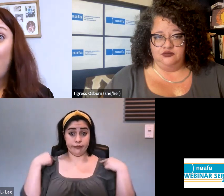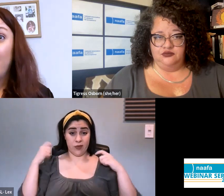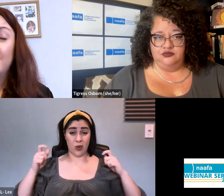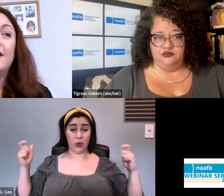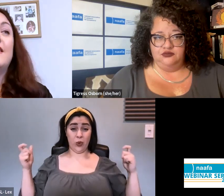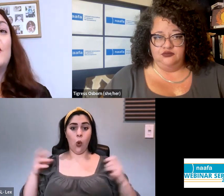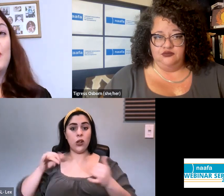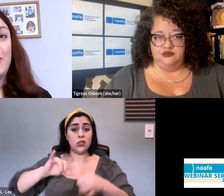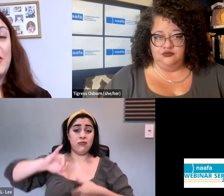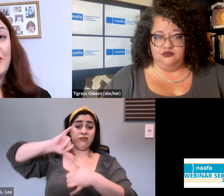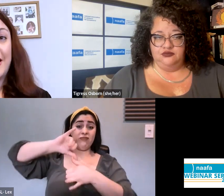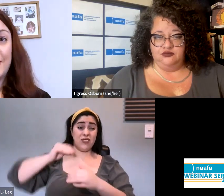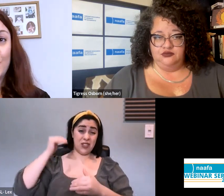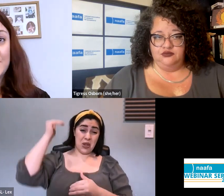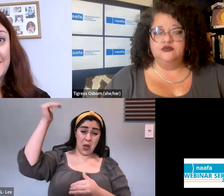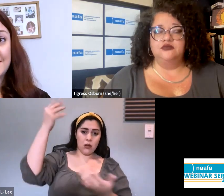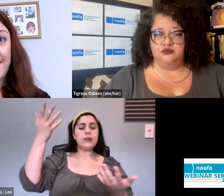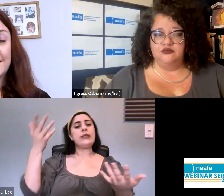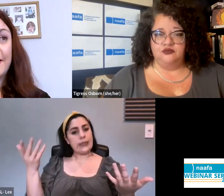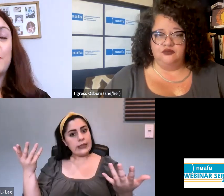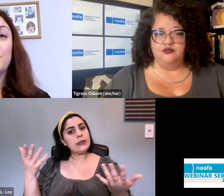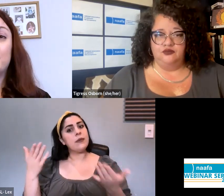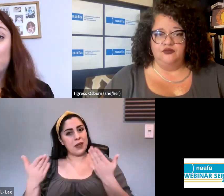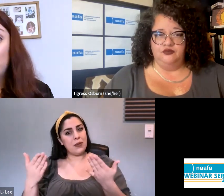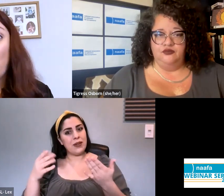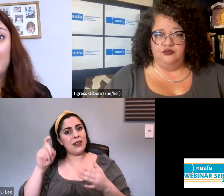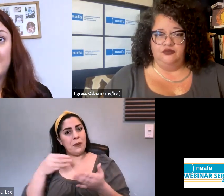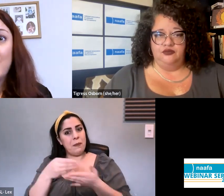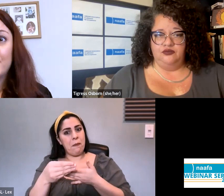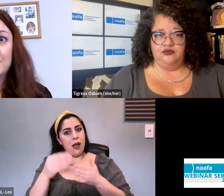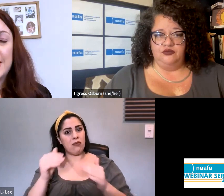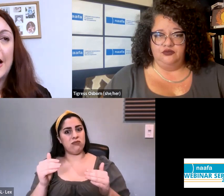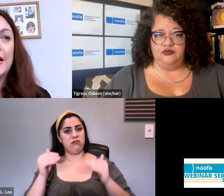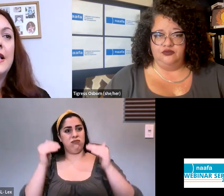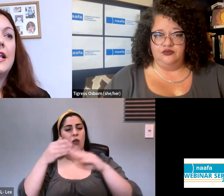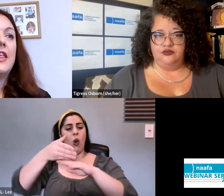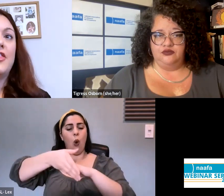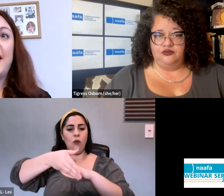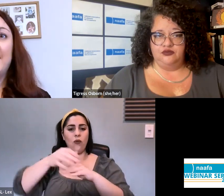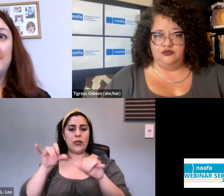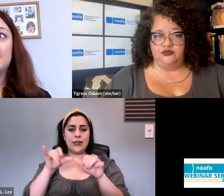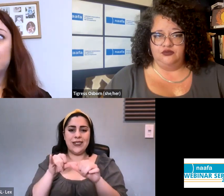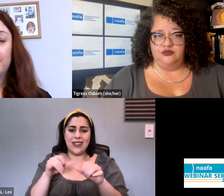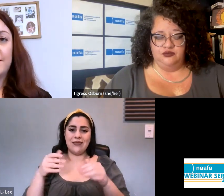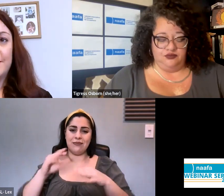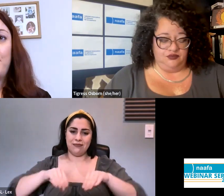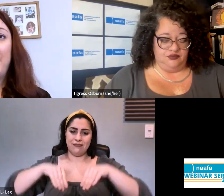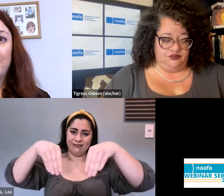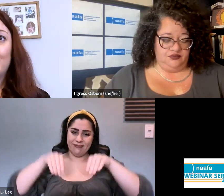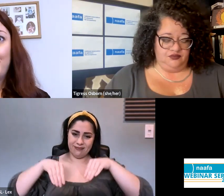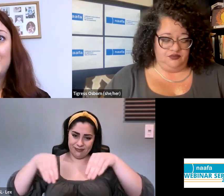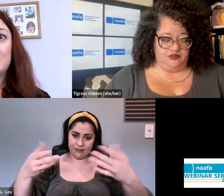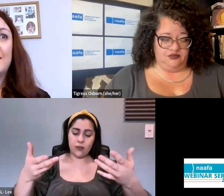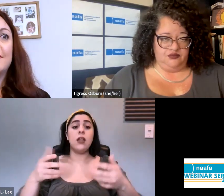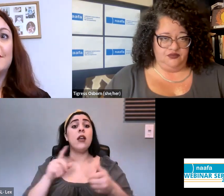really tall, we may be looking at an oversized casket for comfort's sake. Then it's